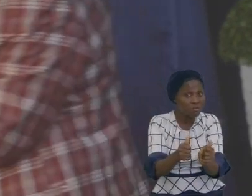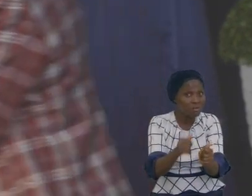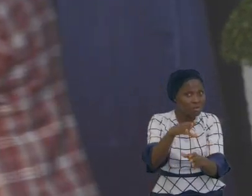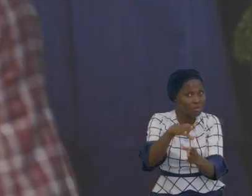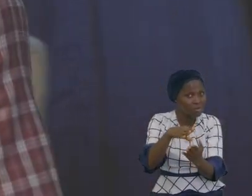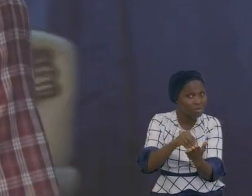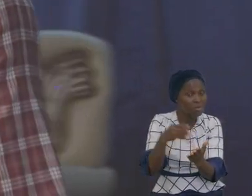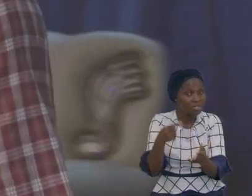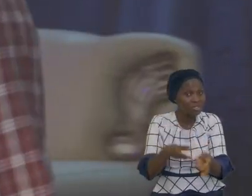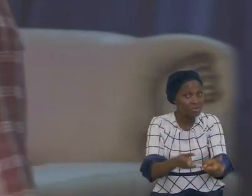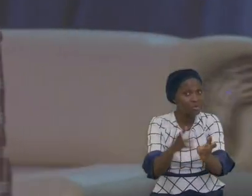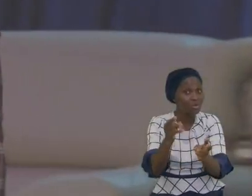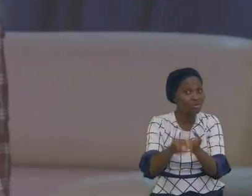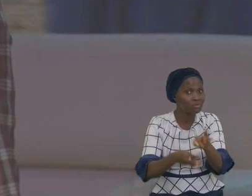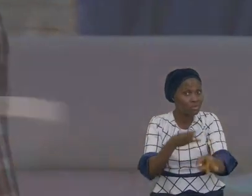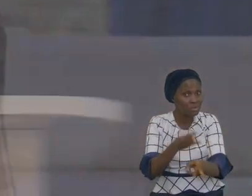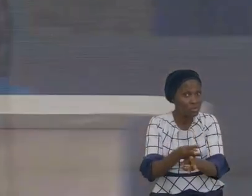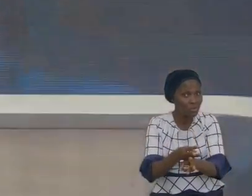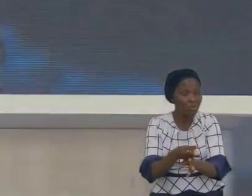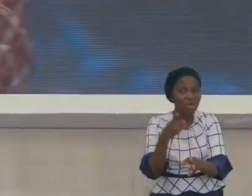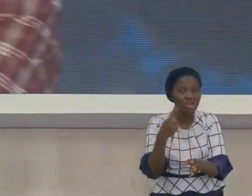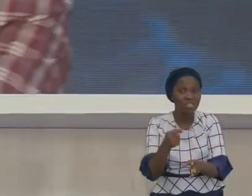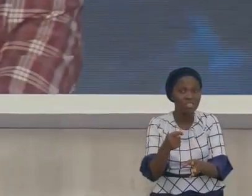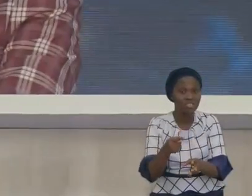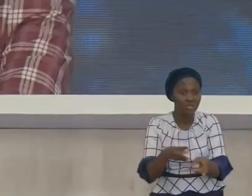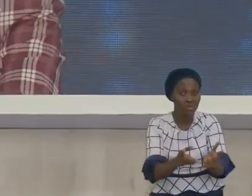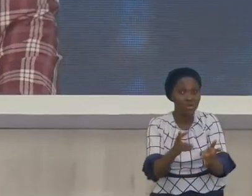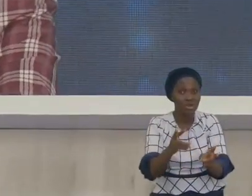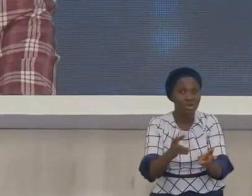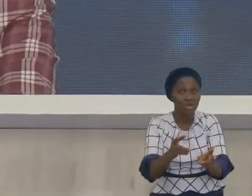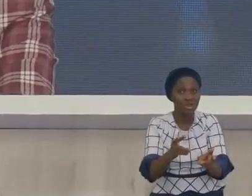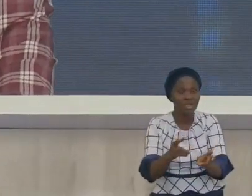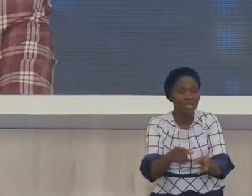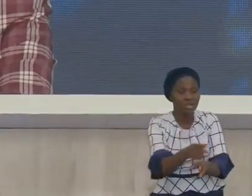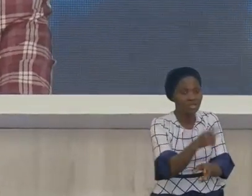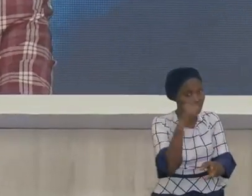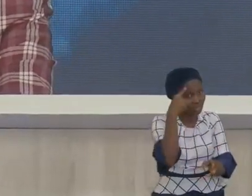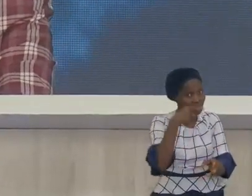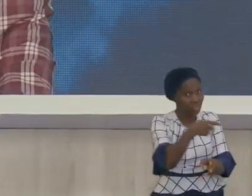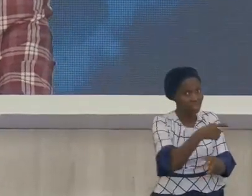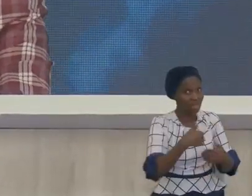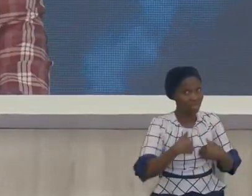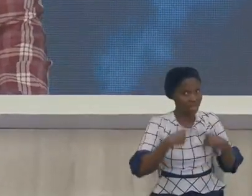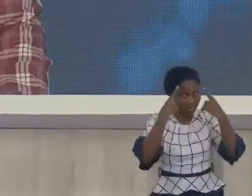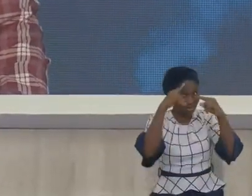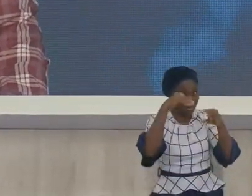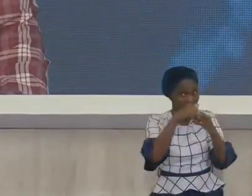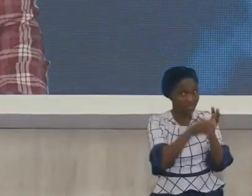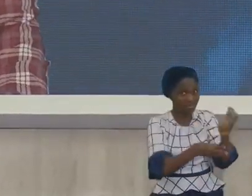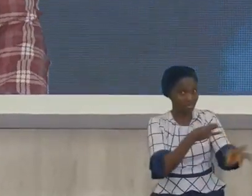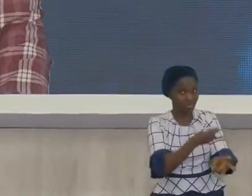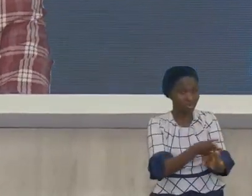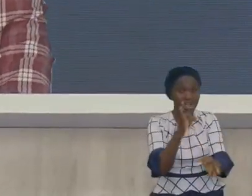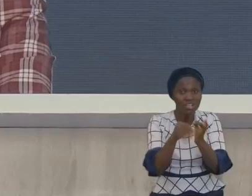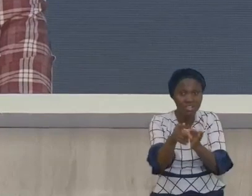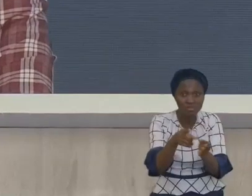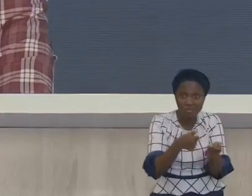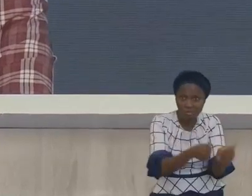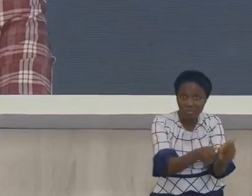world, if you follow them, you'll not get to the final destination of heaven.